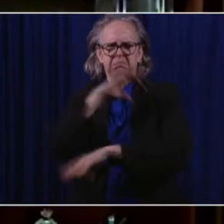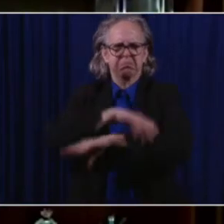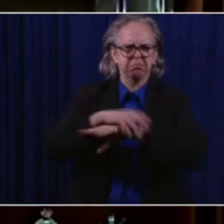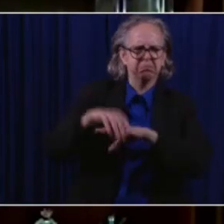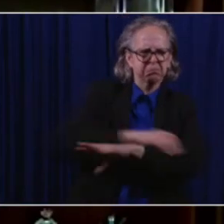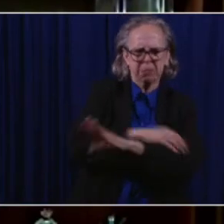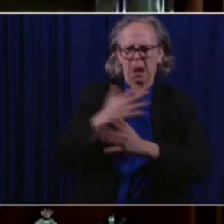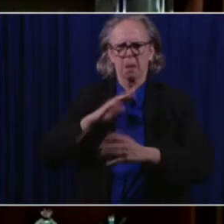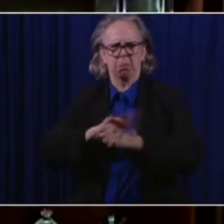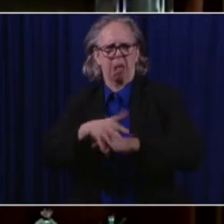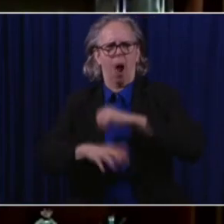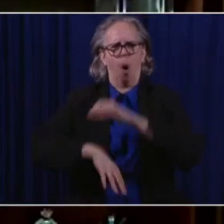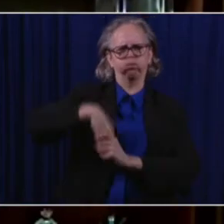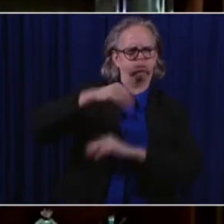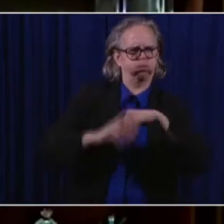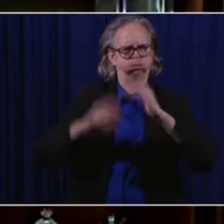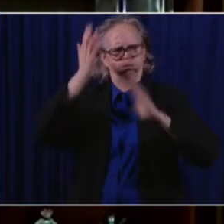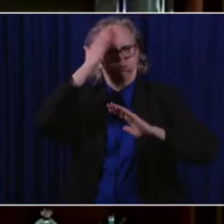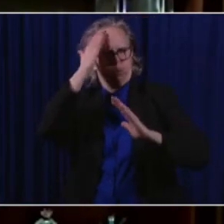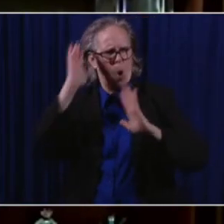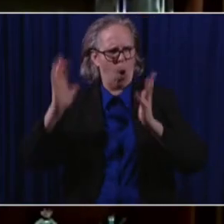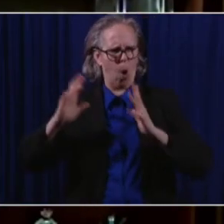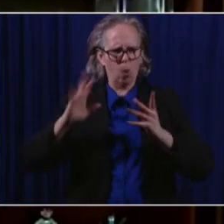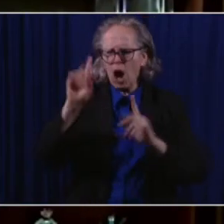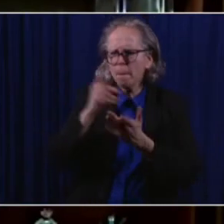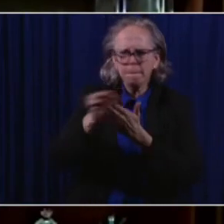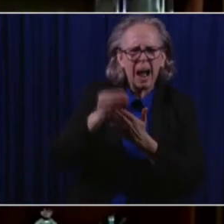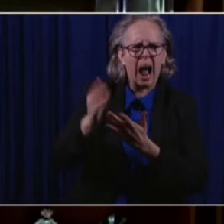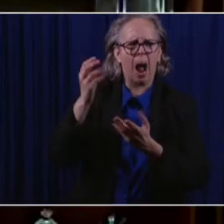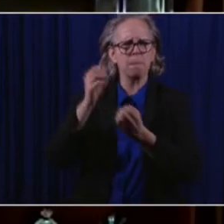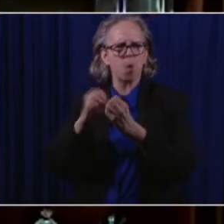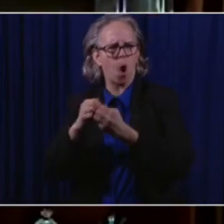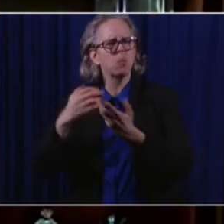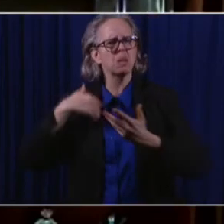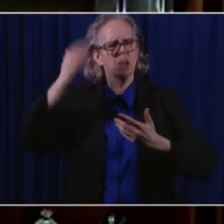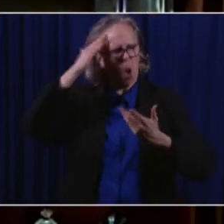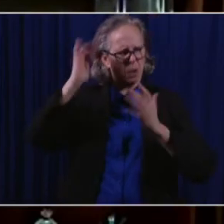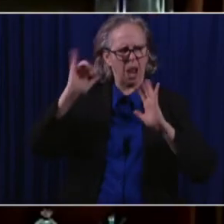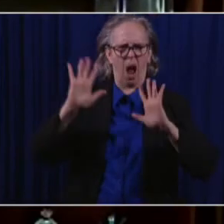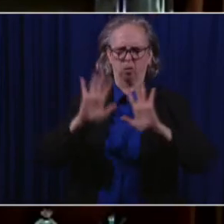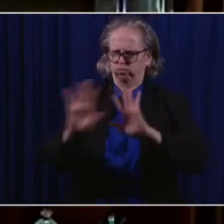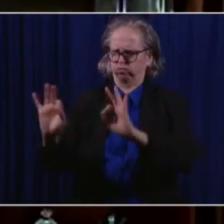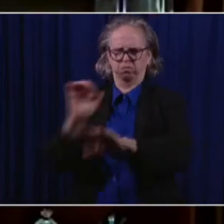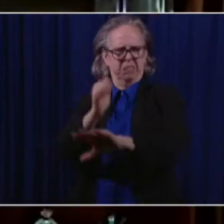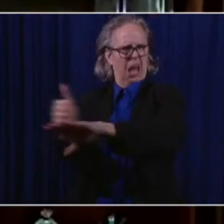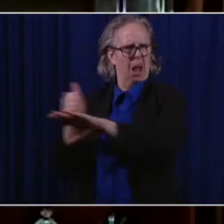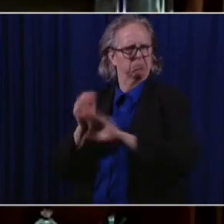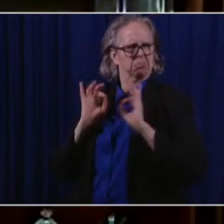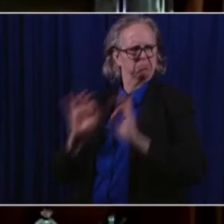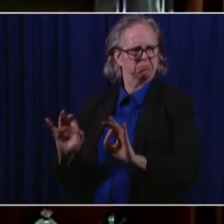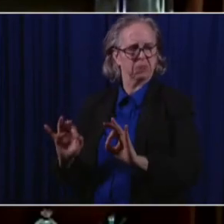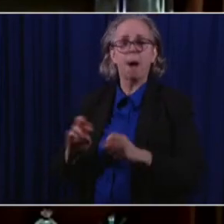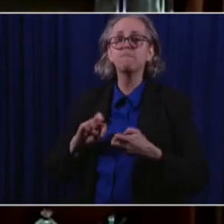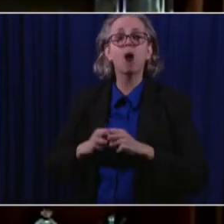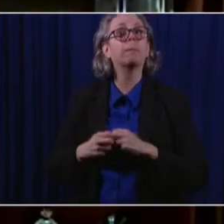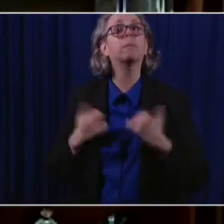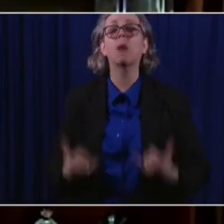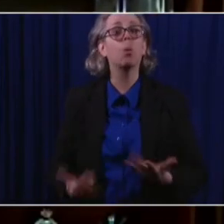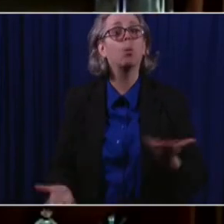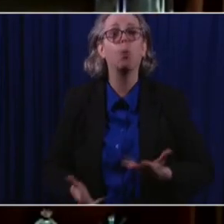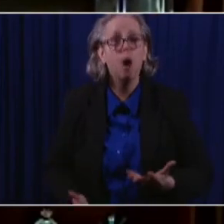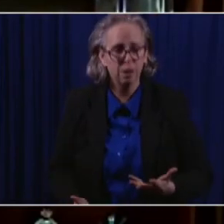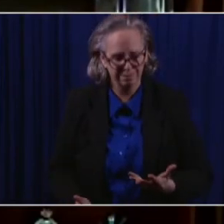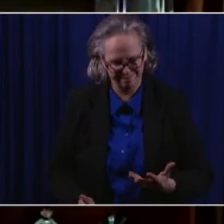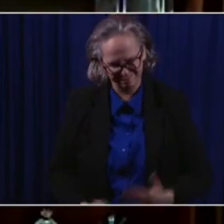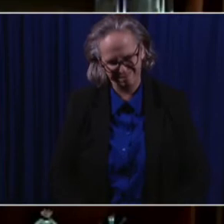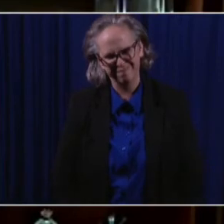have an idea of what our other resources are, where our capacity resides. The real difference now is that we're really limiting